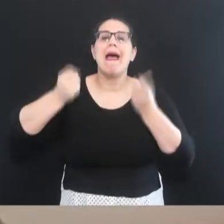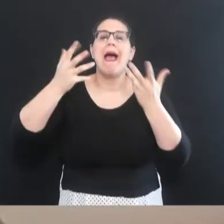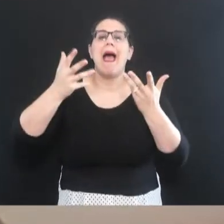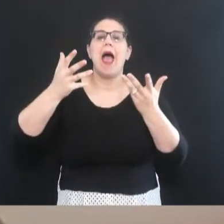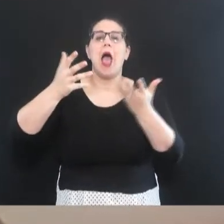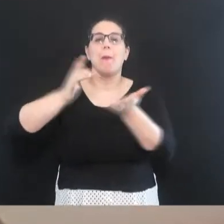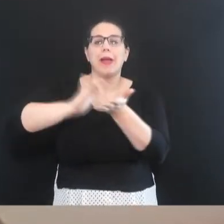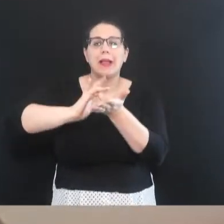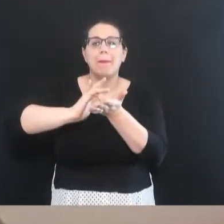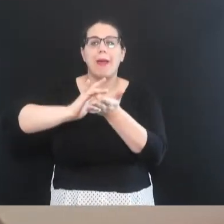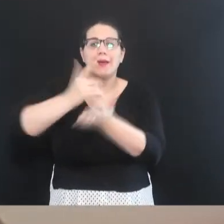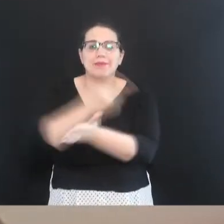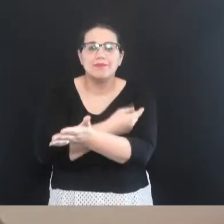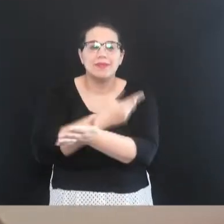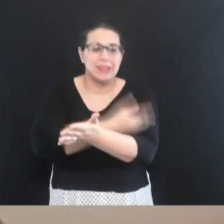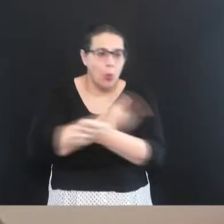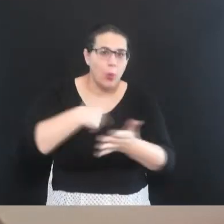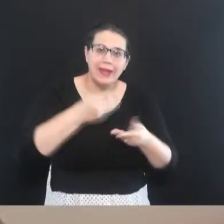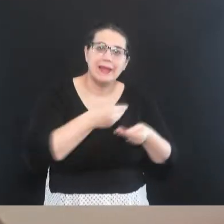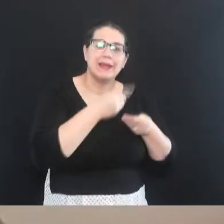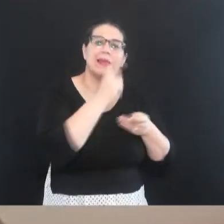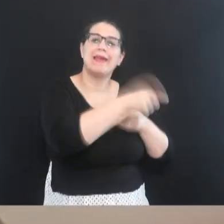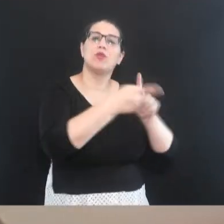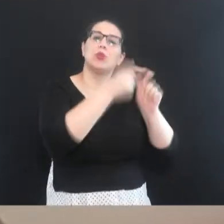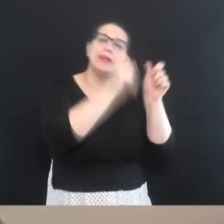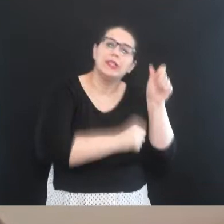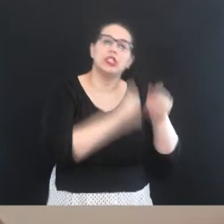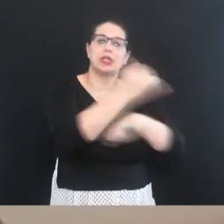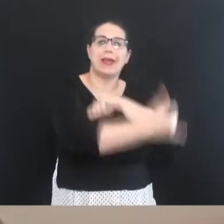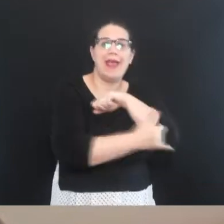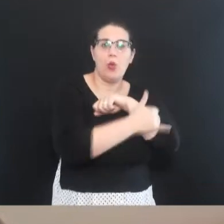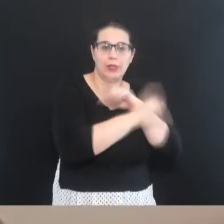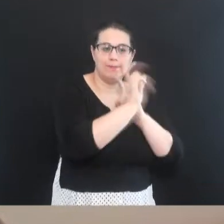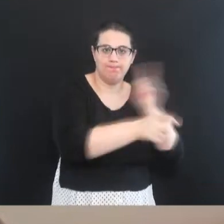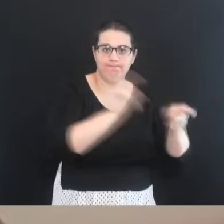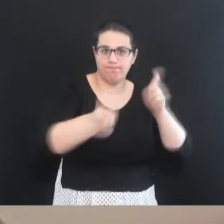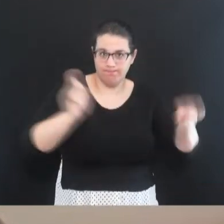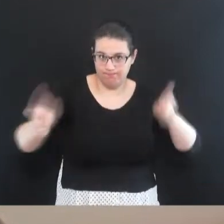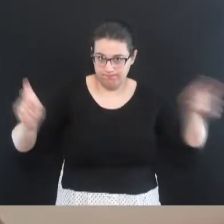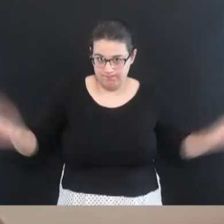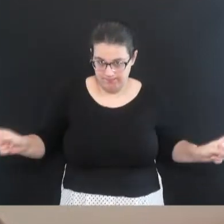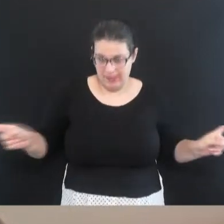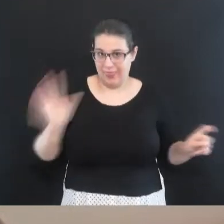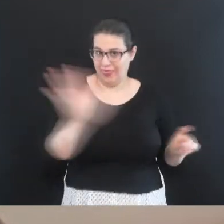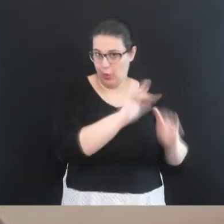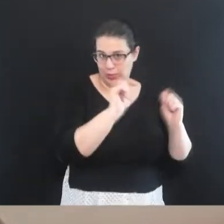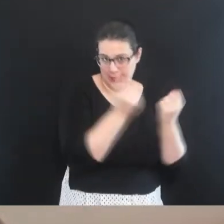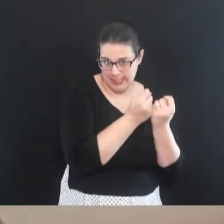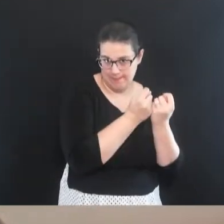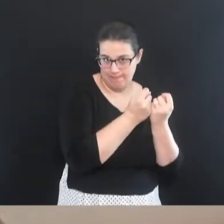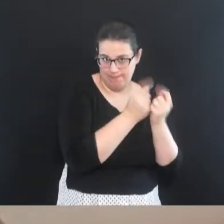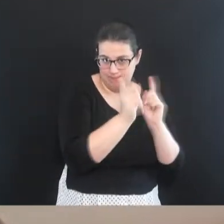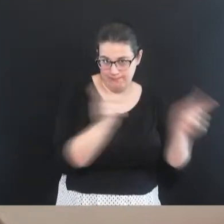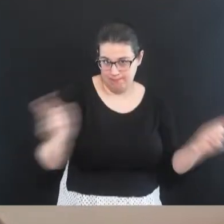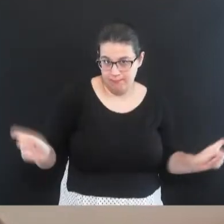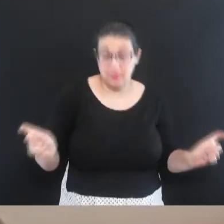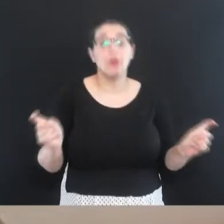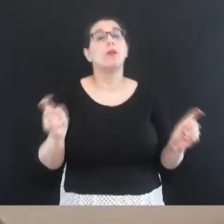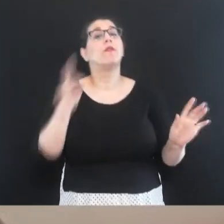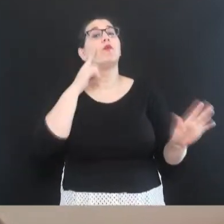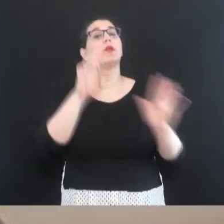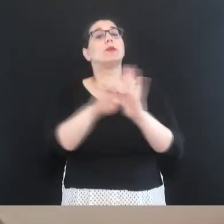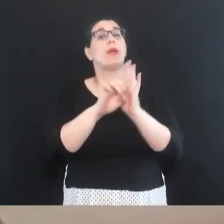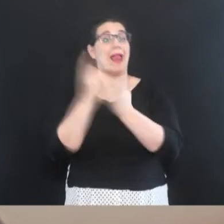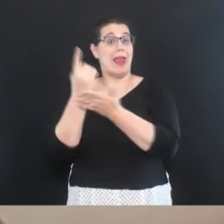the counties, to our county partners and the teams in those counties. So just to give you some perspective, last week we pushed